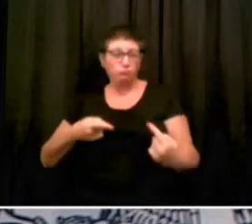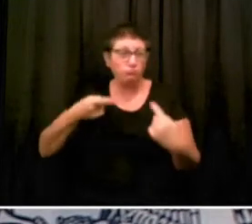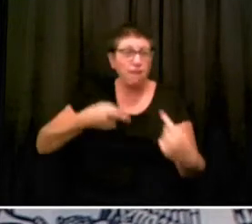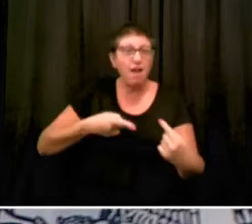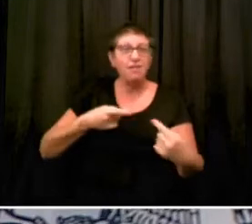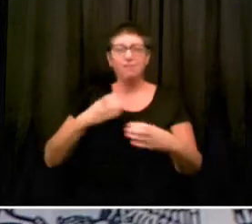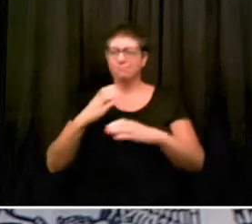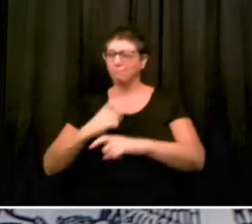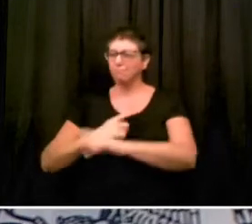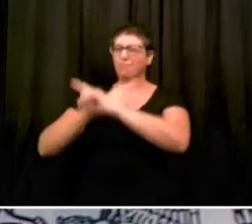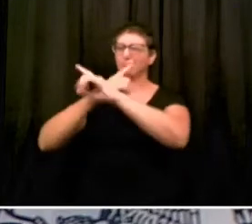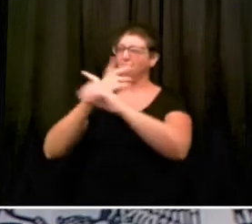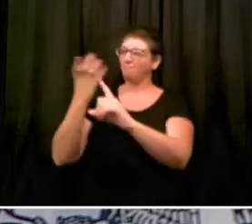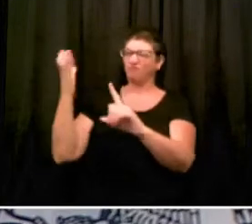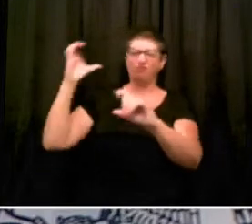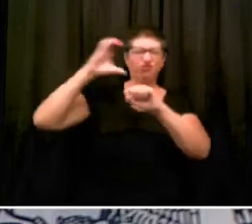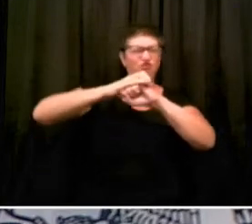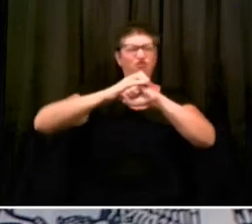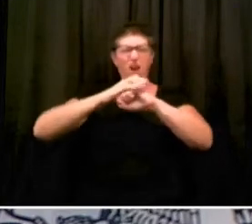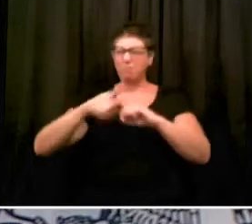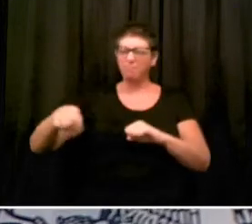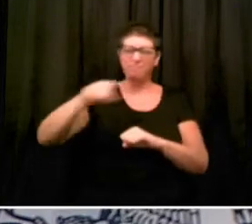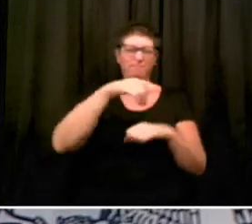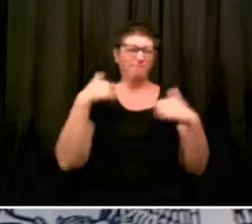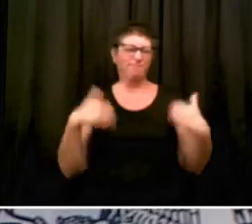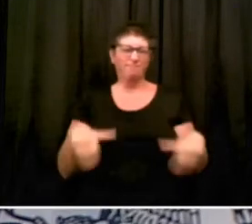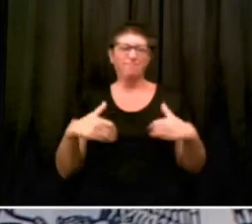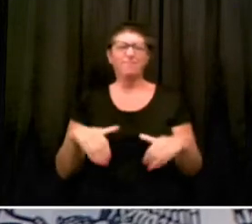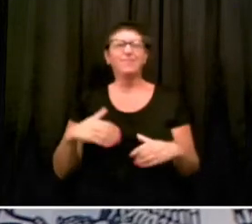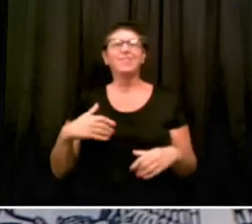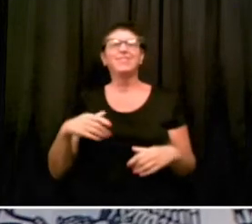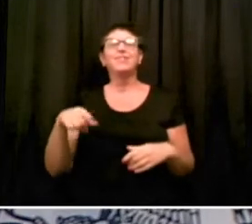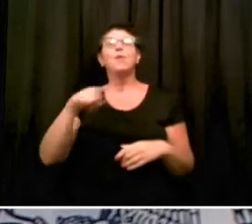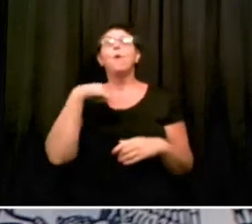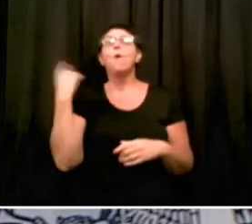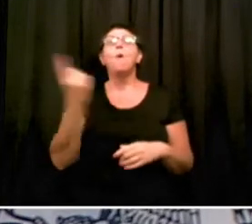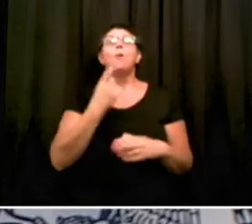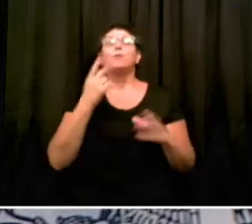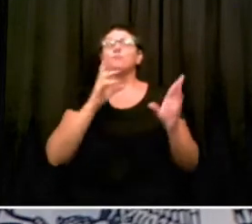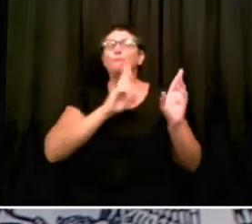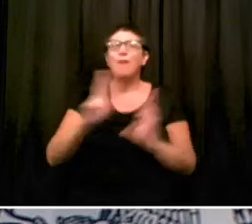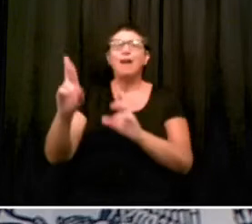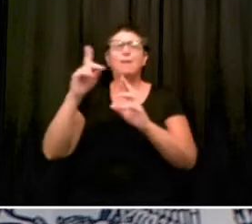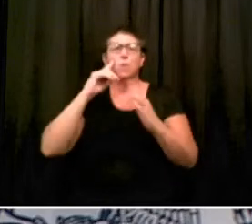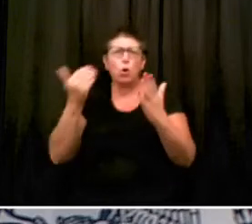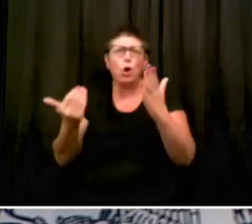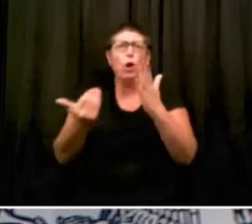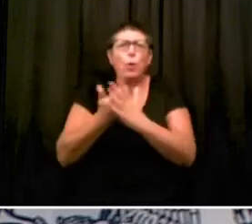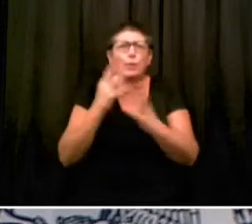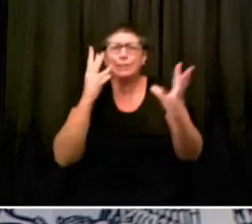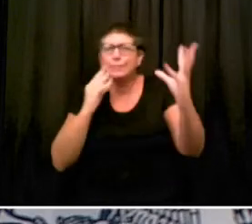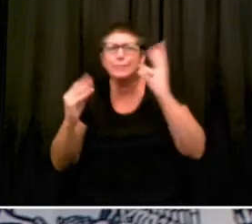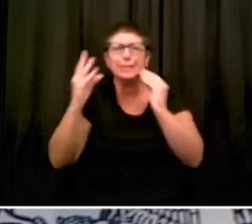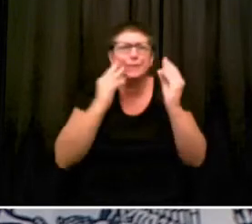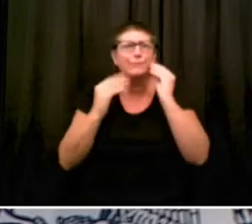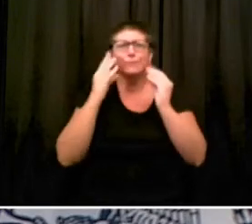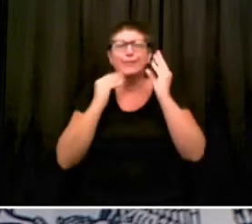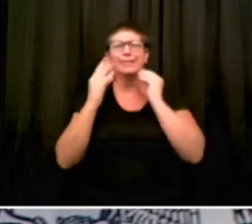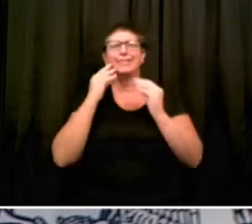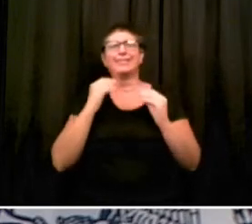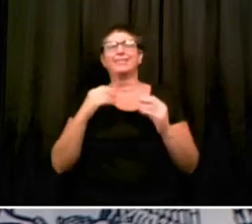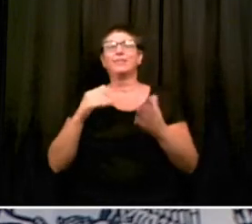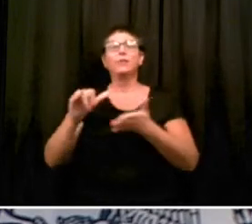improve. We're always ready for something new. New Yorkers are not afraid of change. New Yorkers are not afraid of